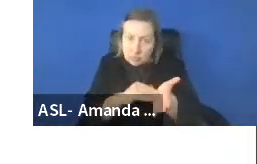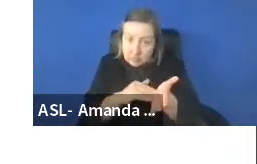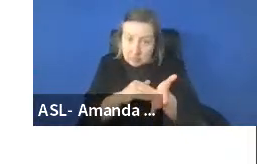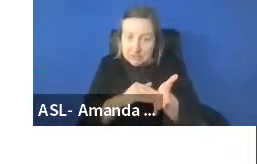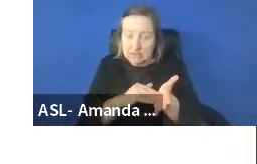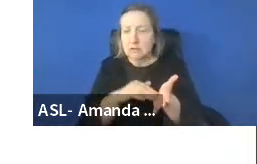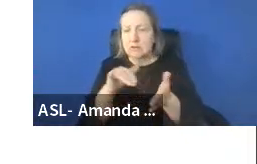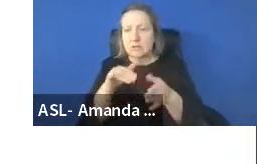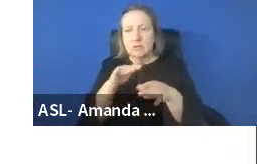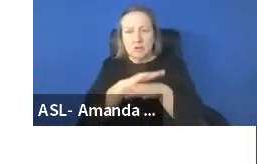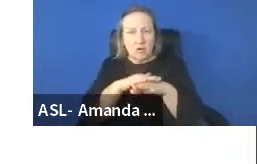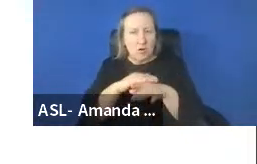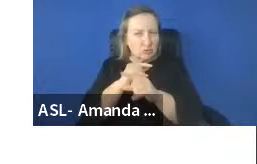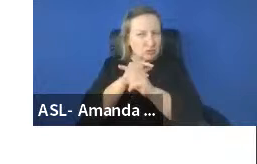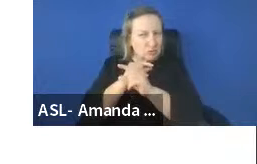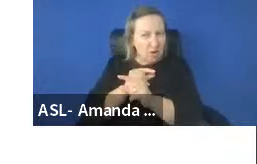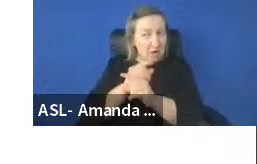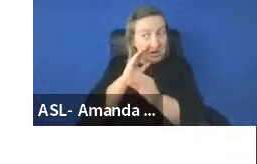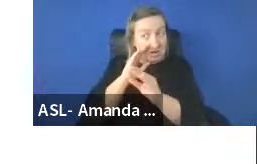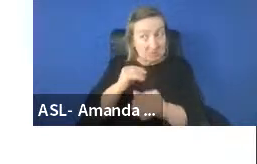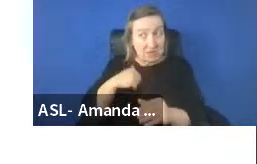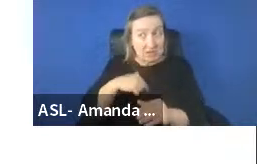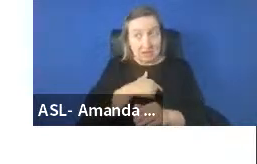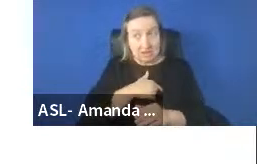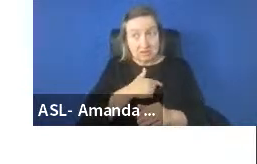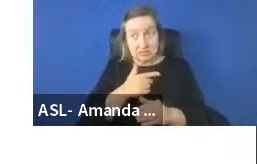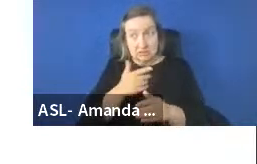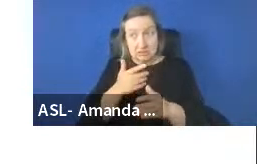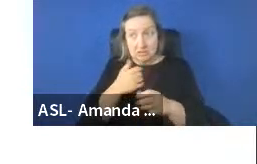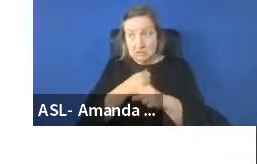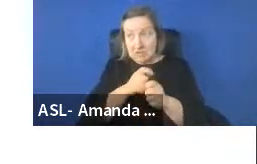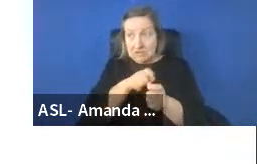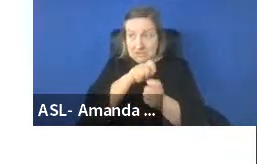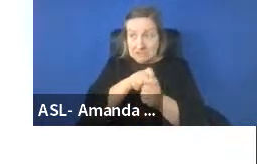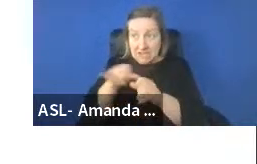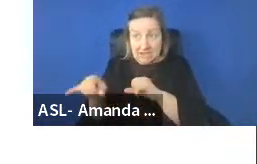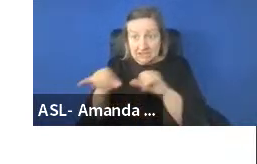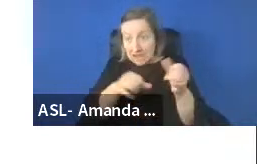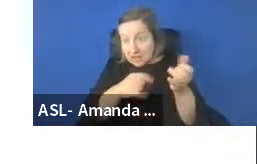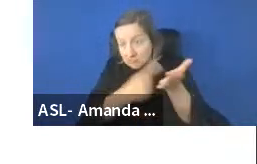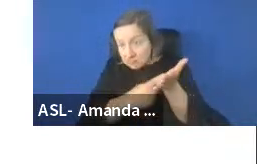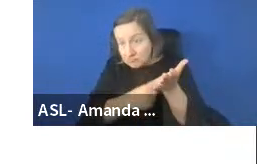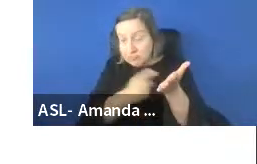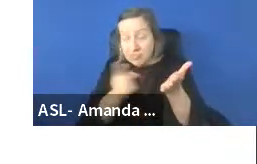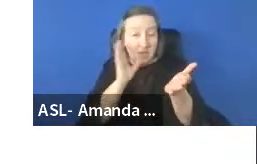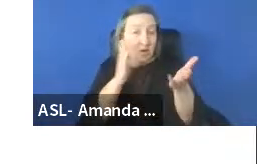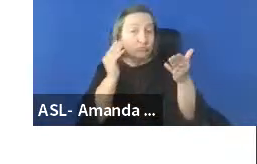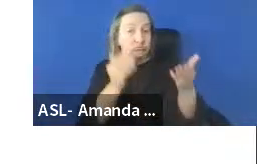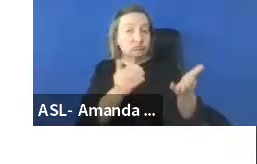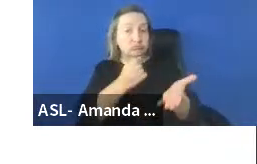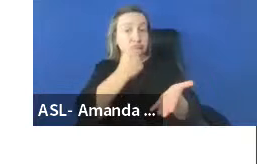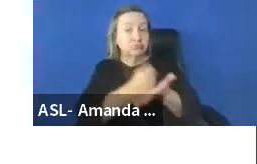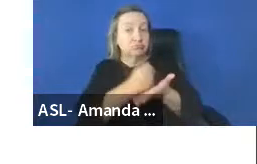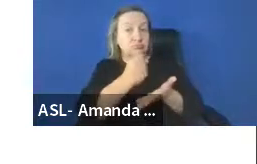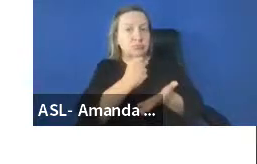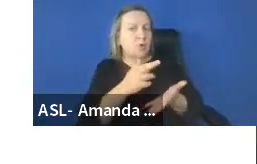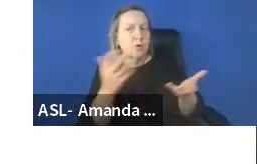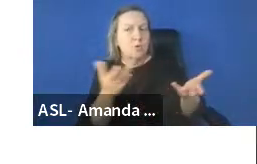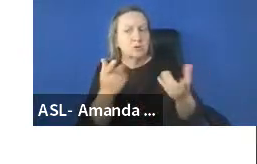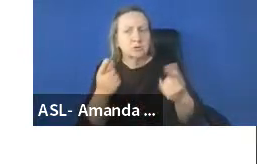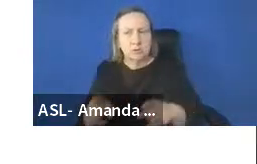is Coast Guard just expecting us to make the exact same arguments, and they're going to go ahead and rubber stamp this, or what's going